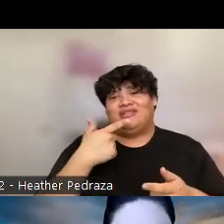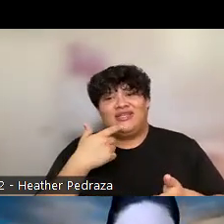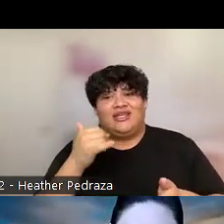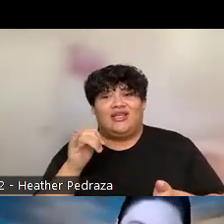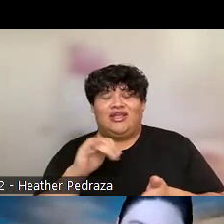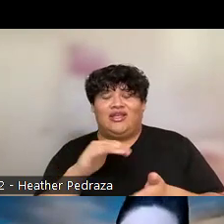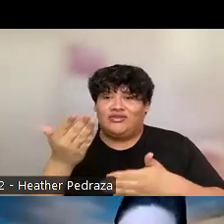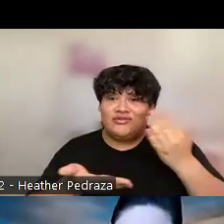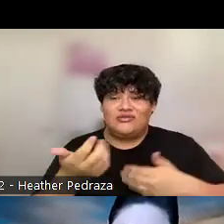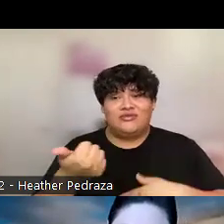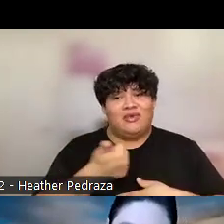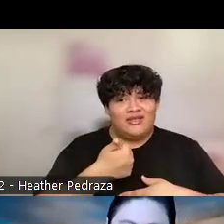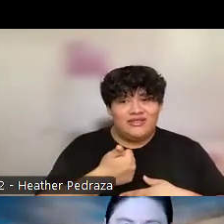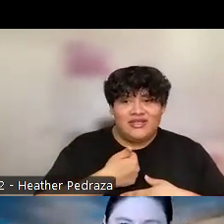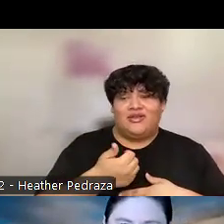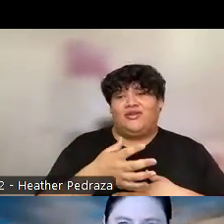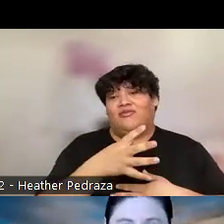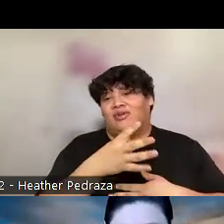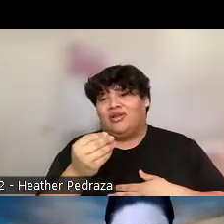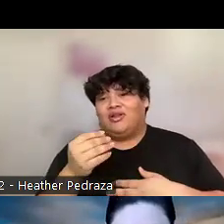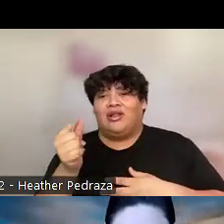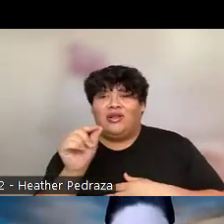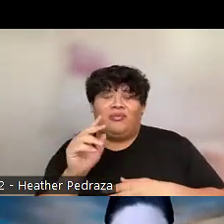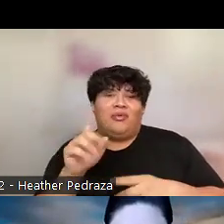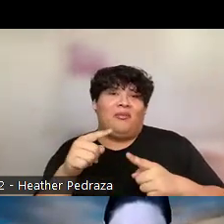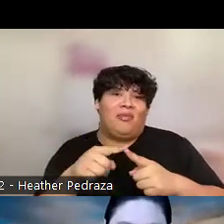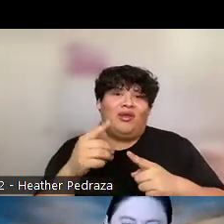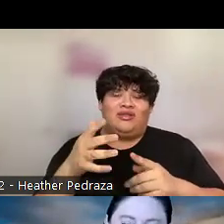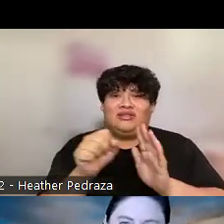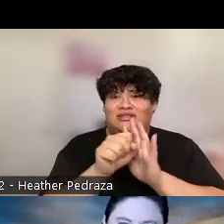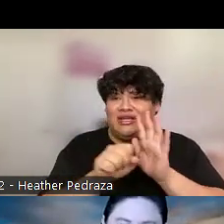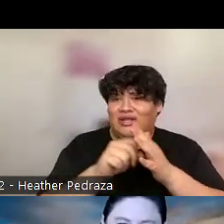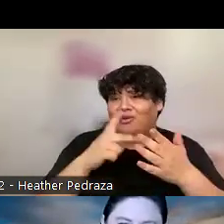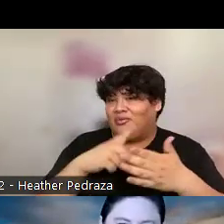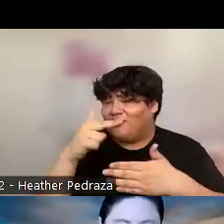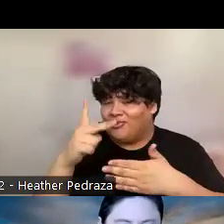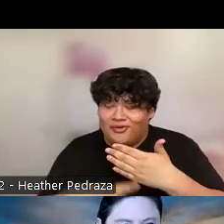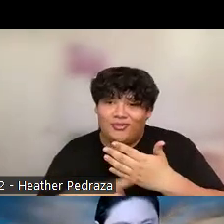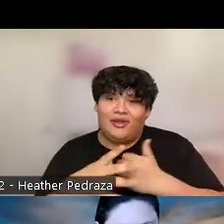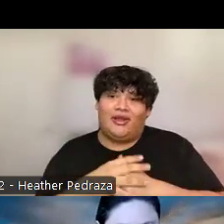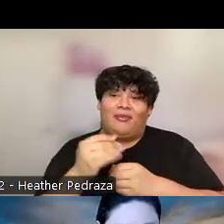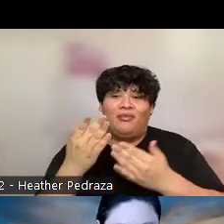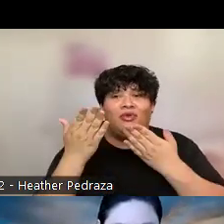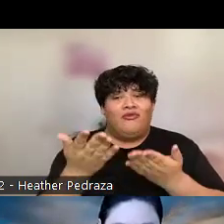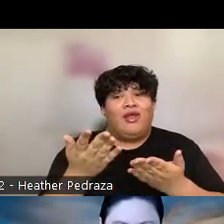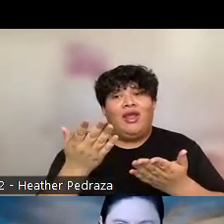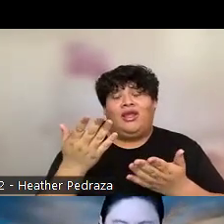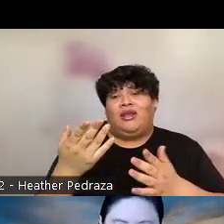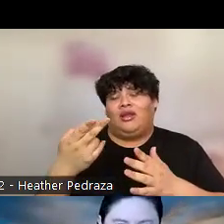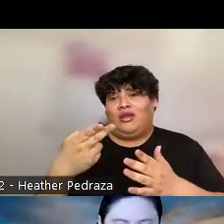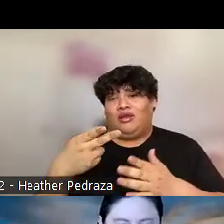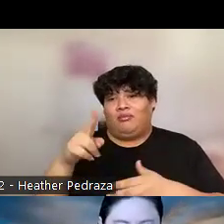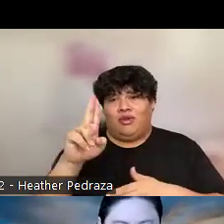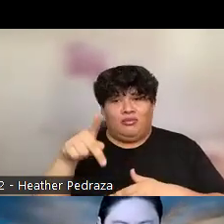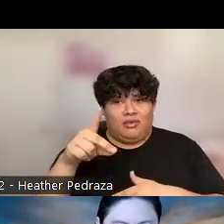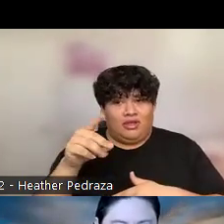to introduce myself and a little bit about the state program and provide some updates from the State